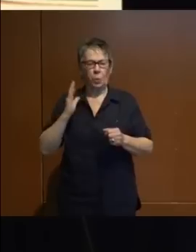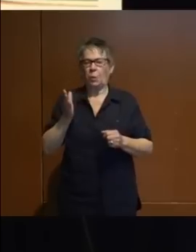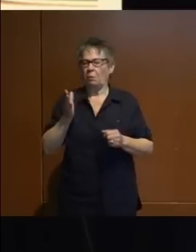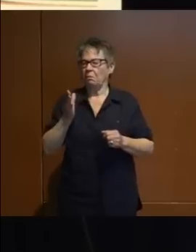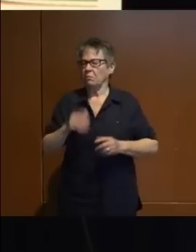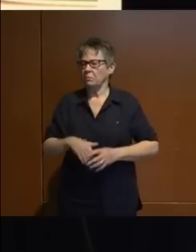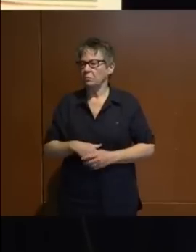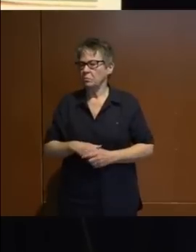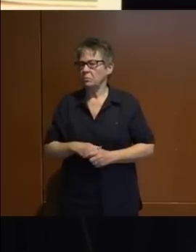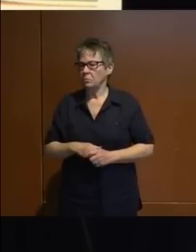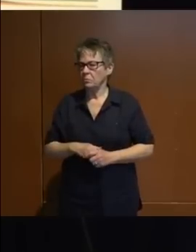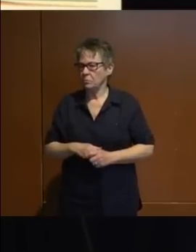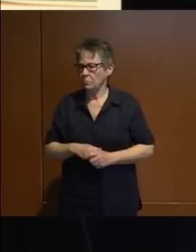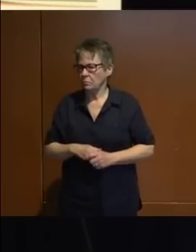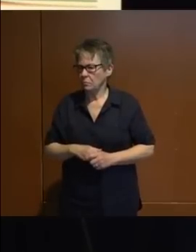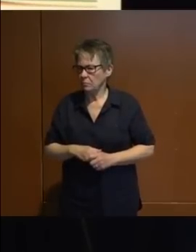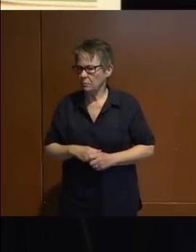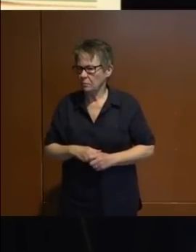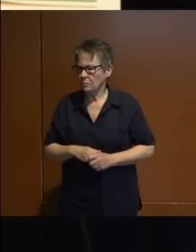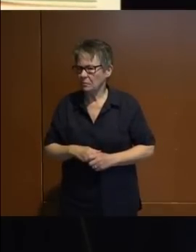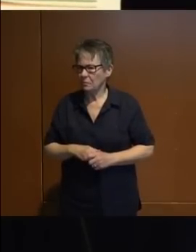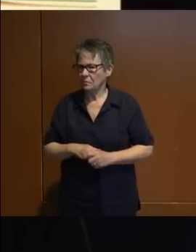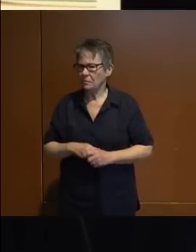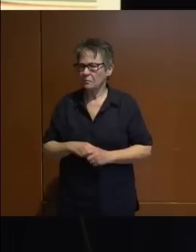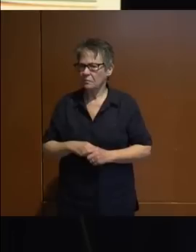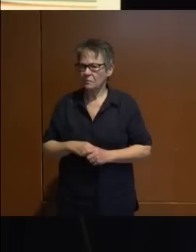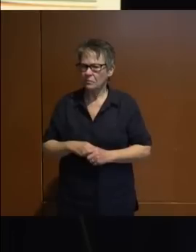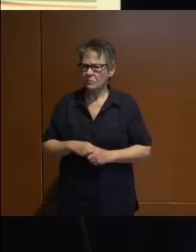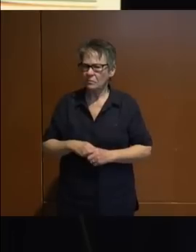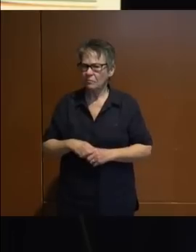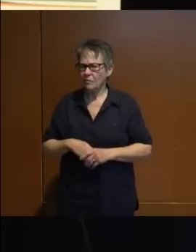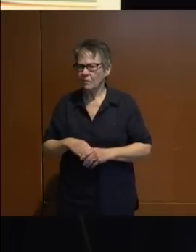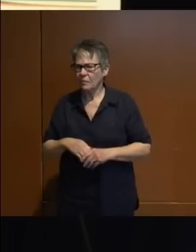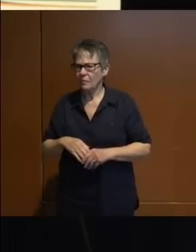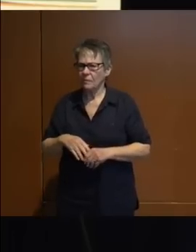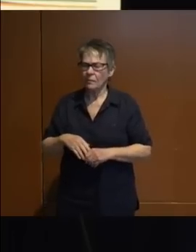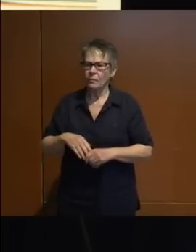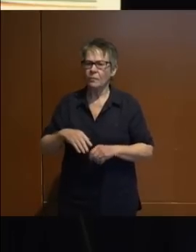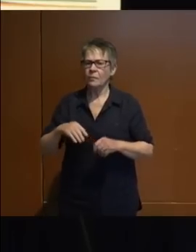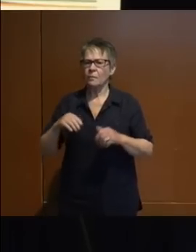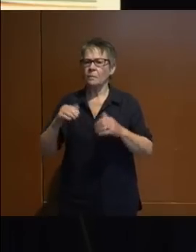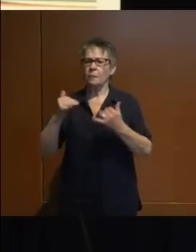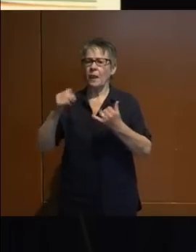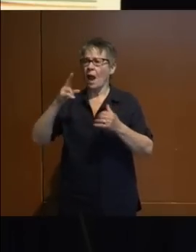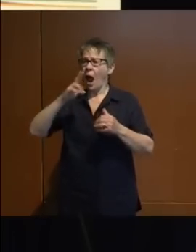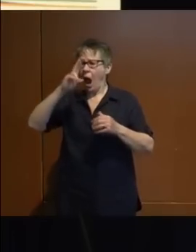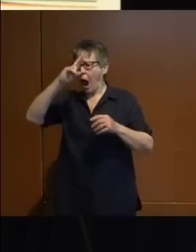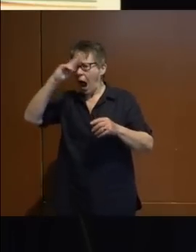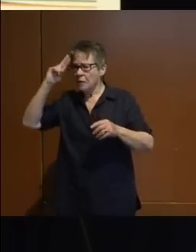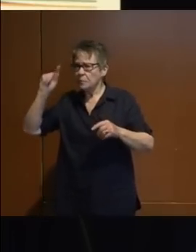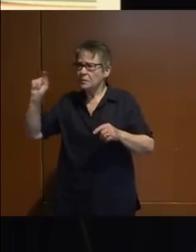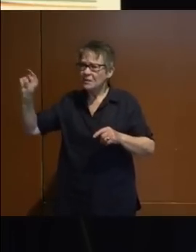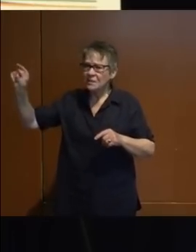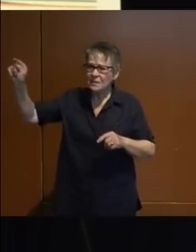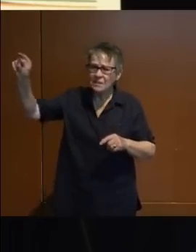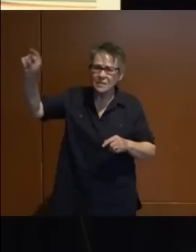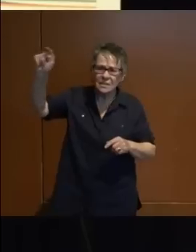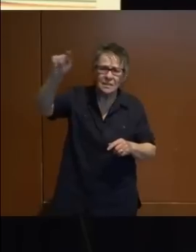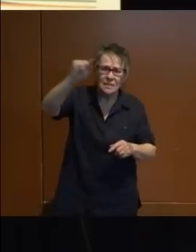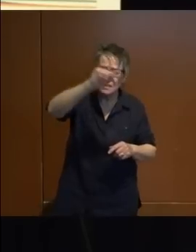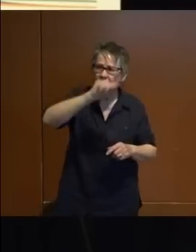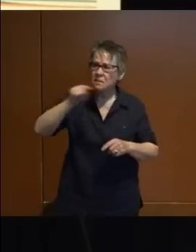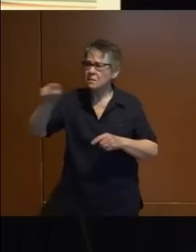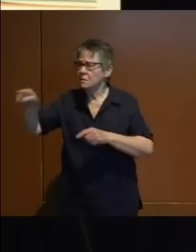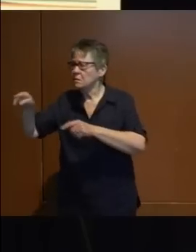are now moving out as many patients as possible to be able to free up beds in anticipation of the increase